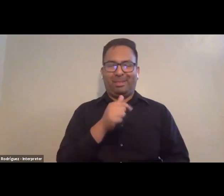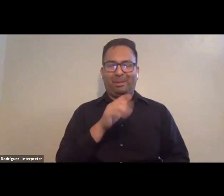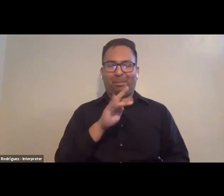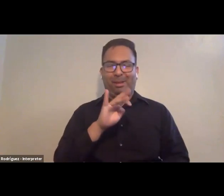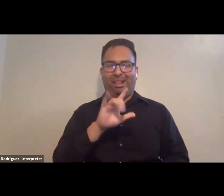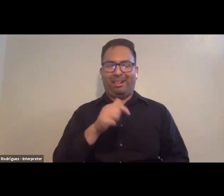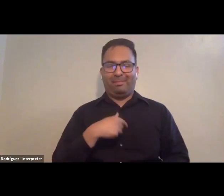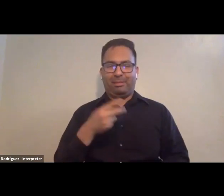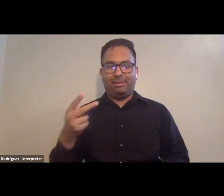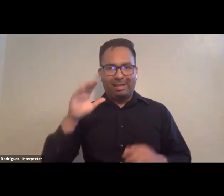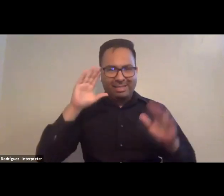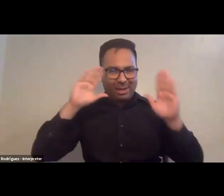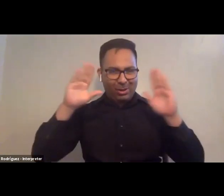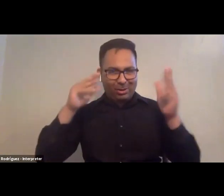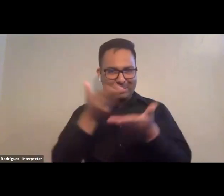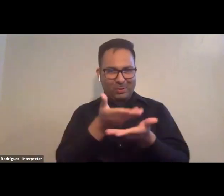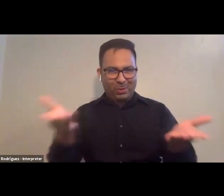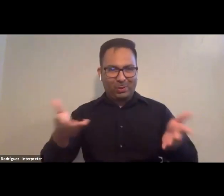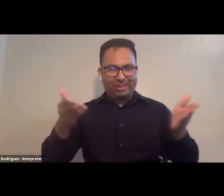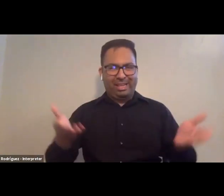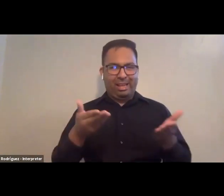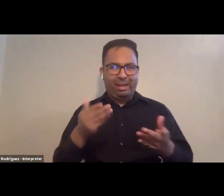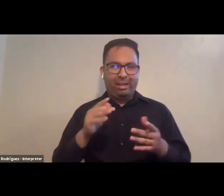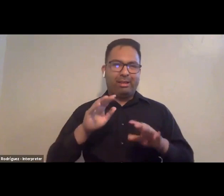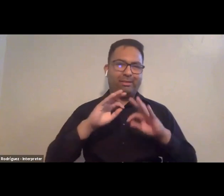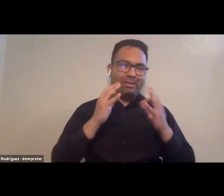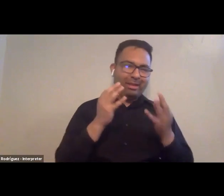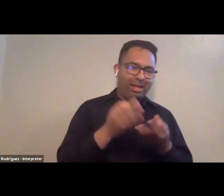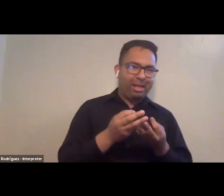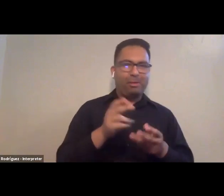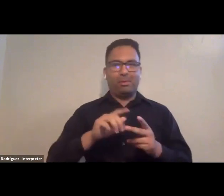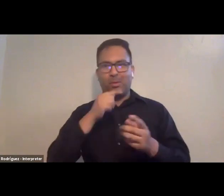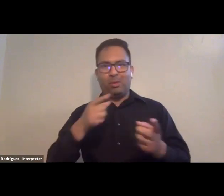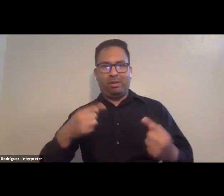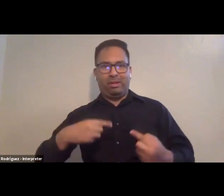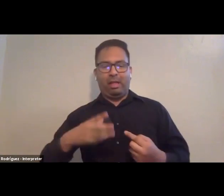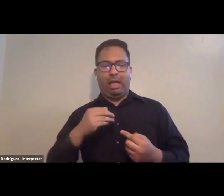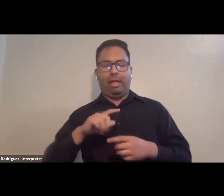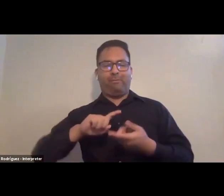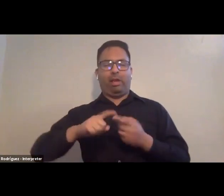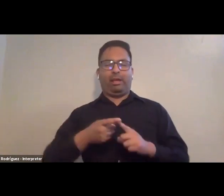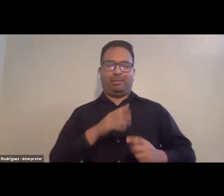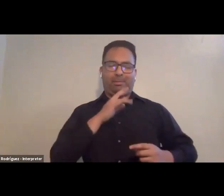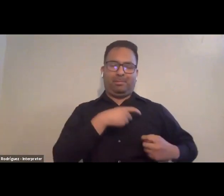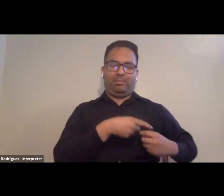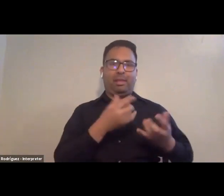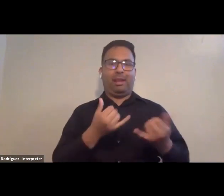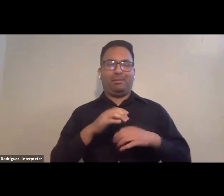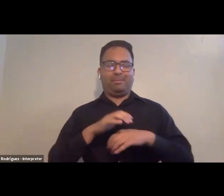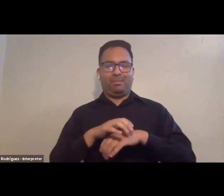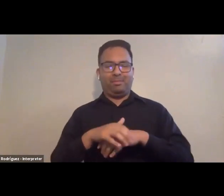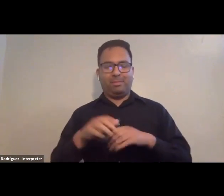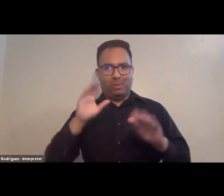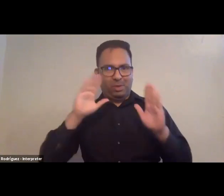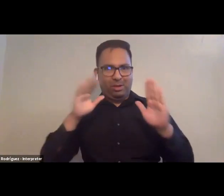Saludos a todos los presentes, familiares, compañeros y amigos. Greetings to my family, library coworkers,